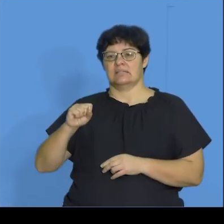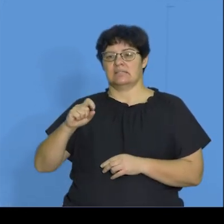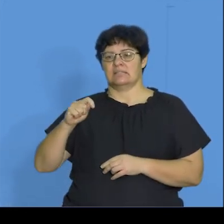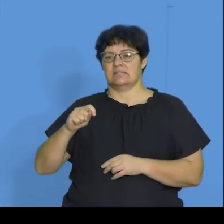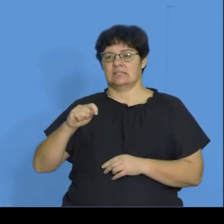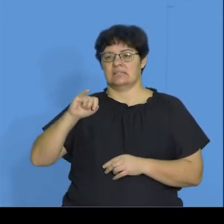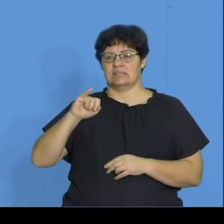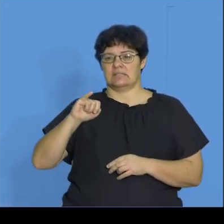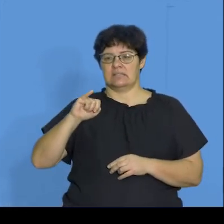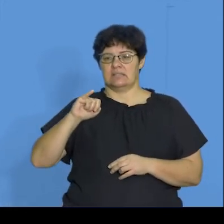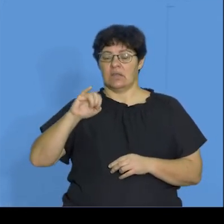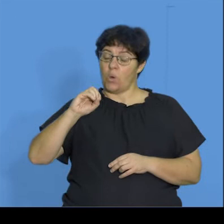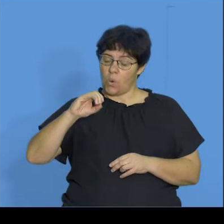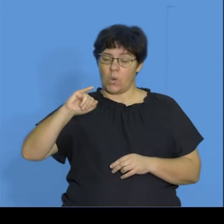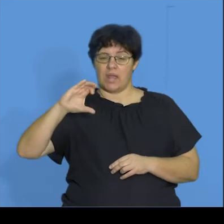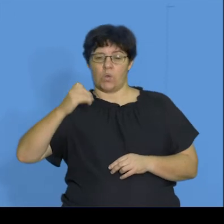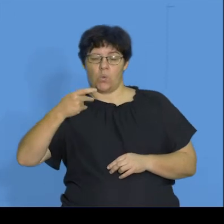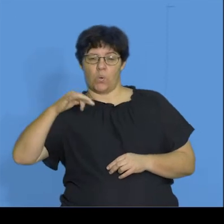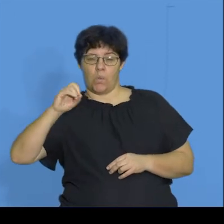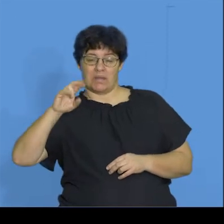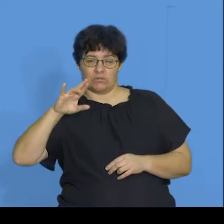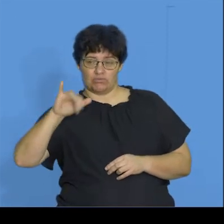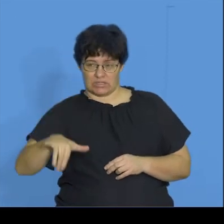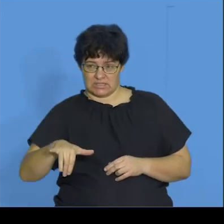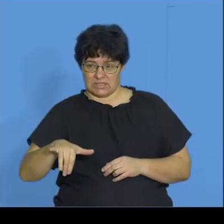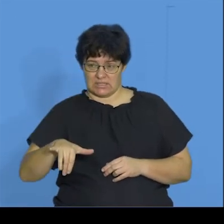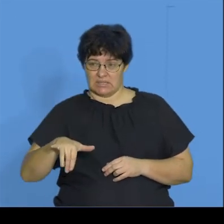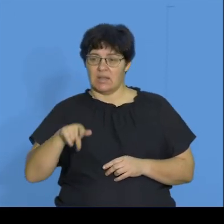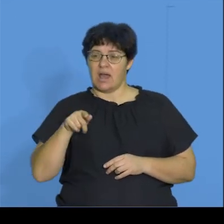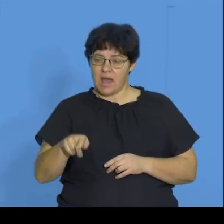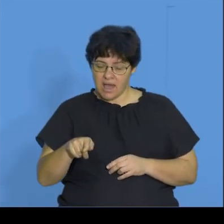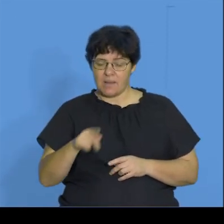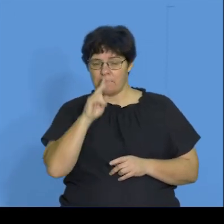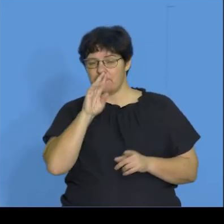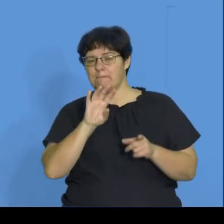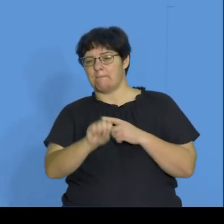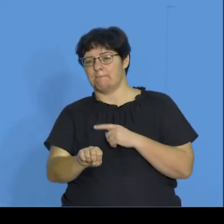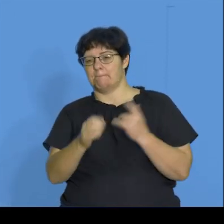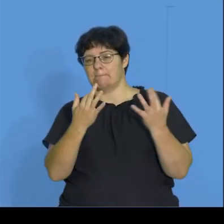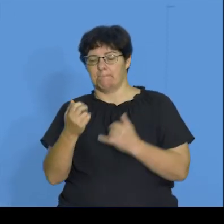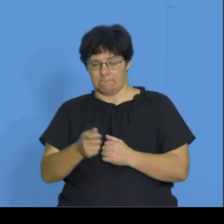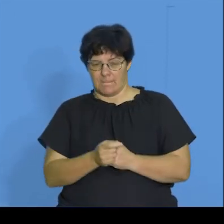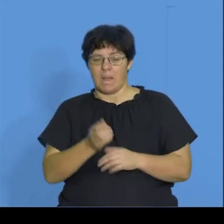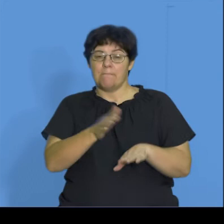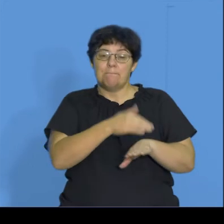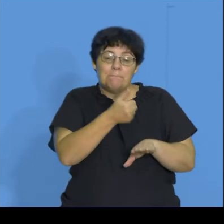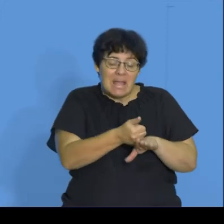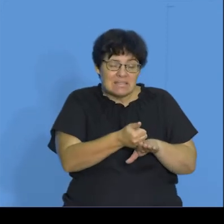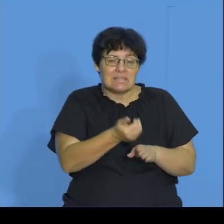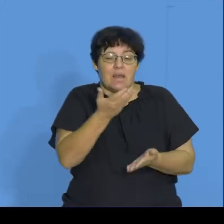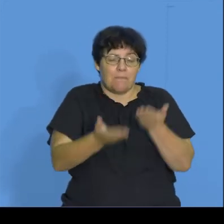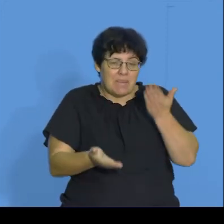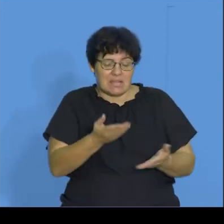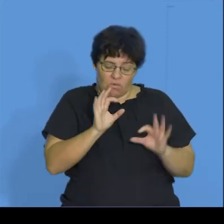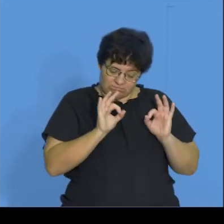the stoichiometric calculations to actually find the mass of the pure reactant based on the mass of the pure